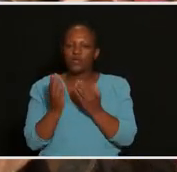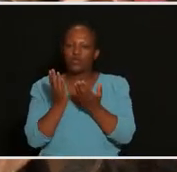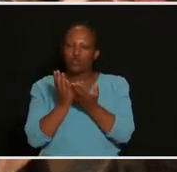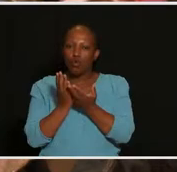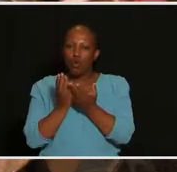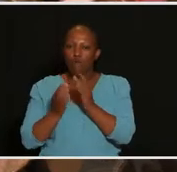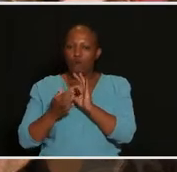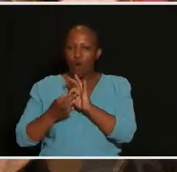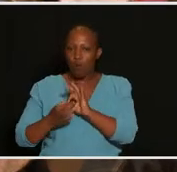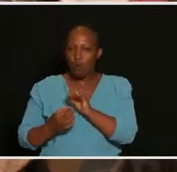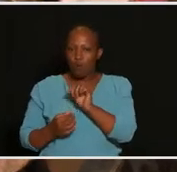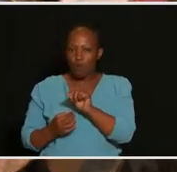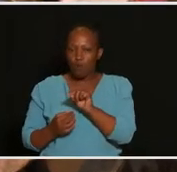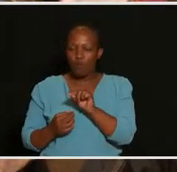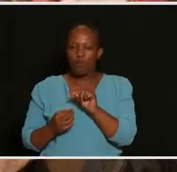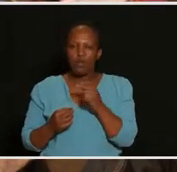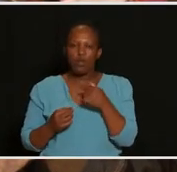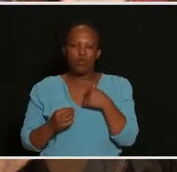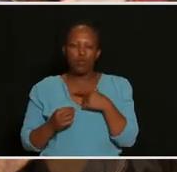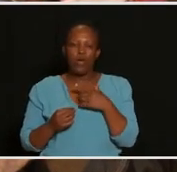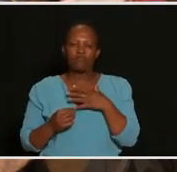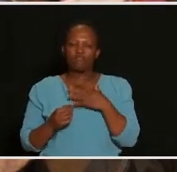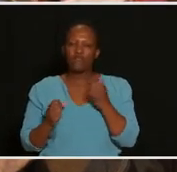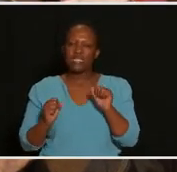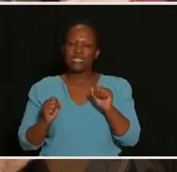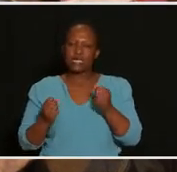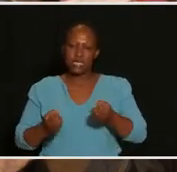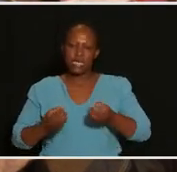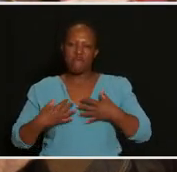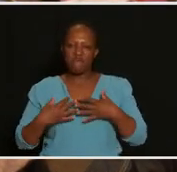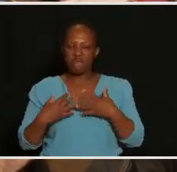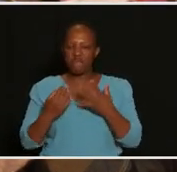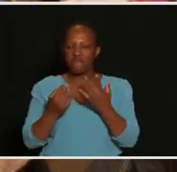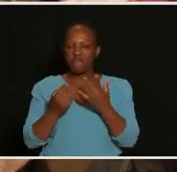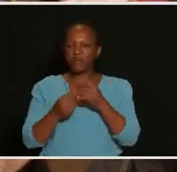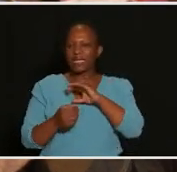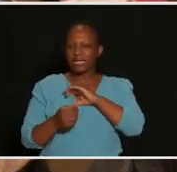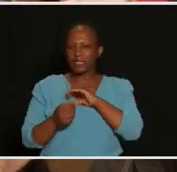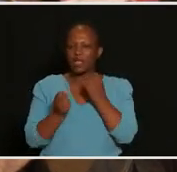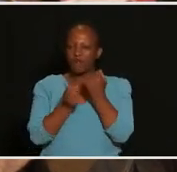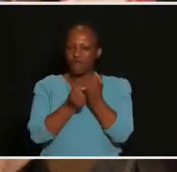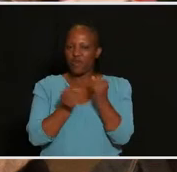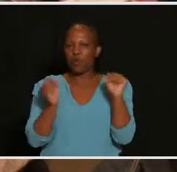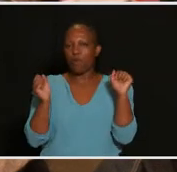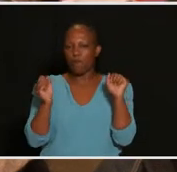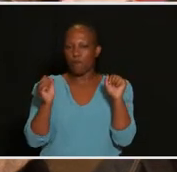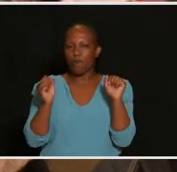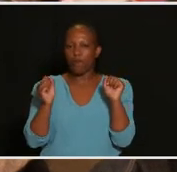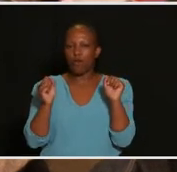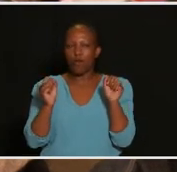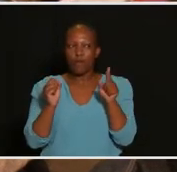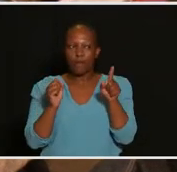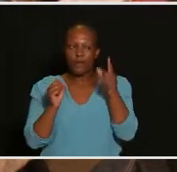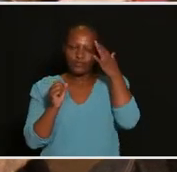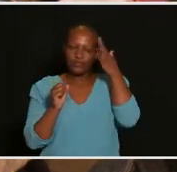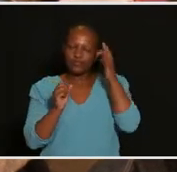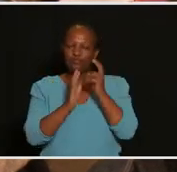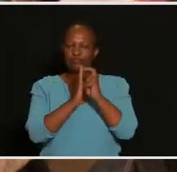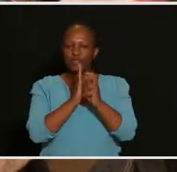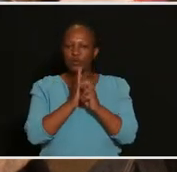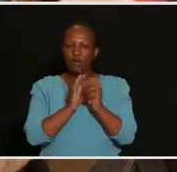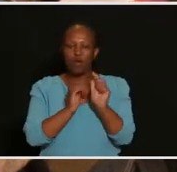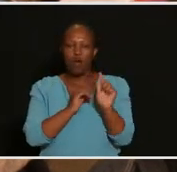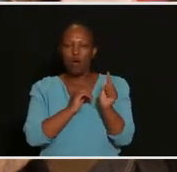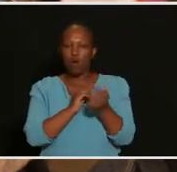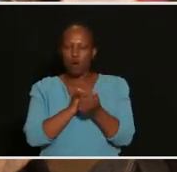freedom of conscience again such freedom of conscience is something the state may not regulate all areas of life